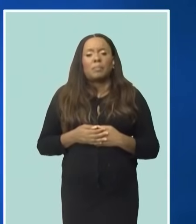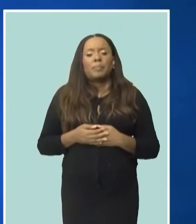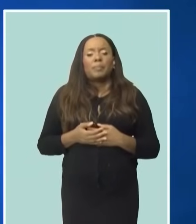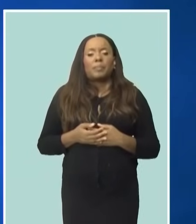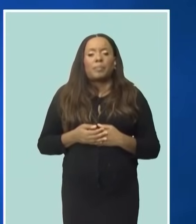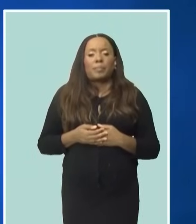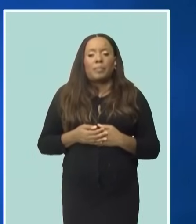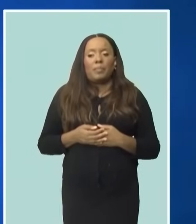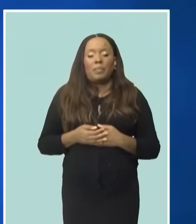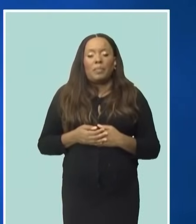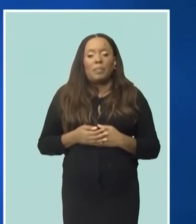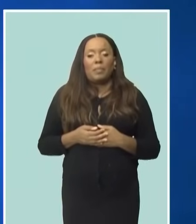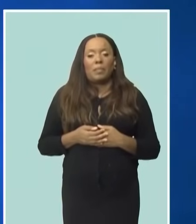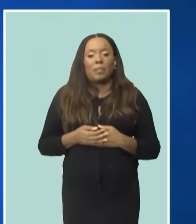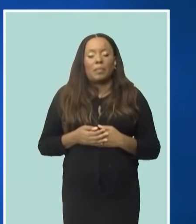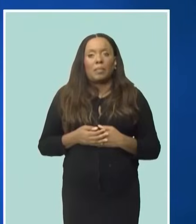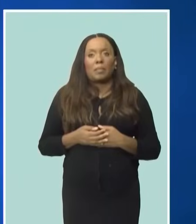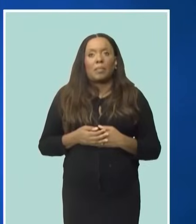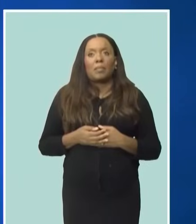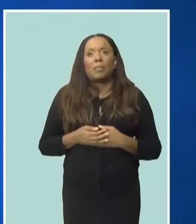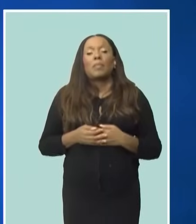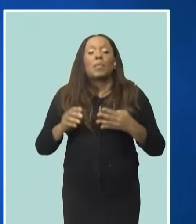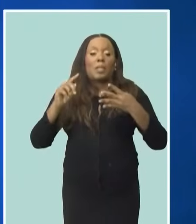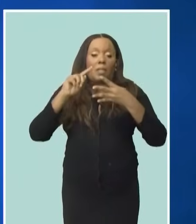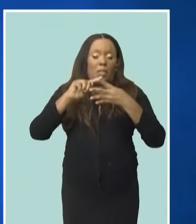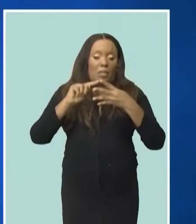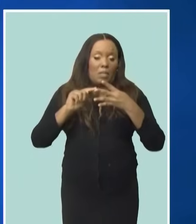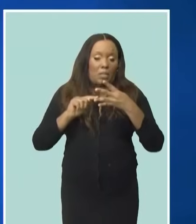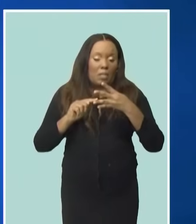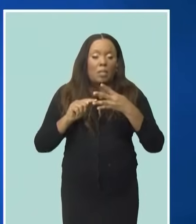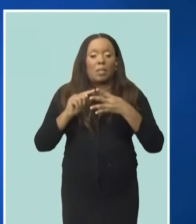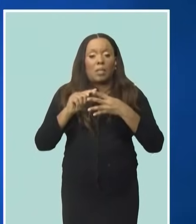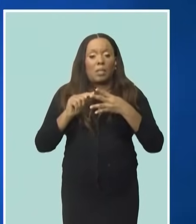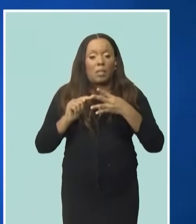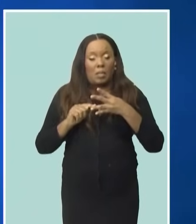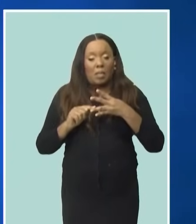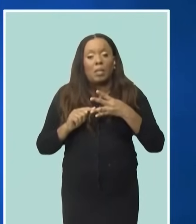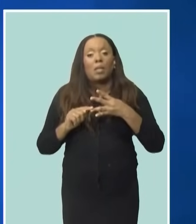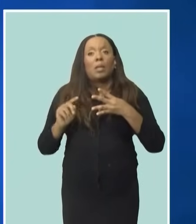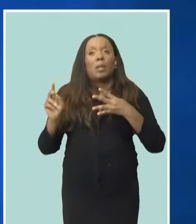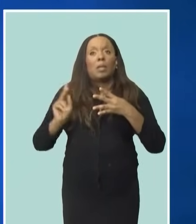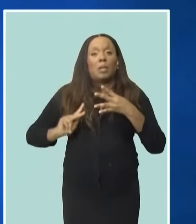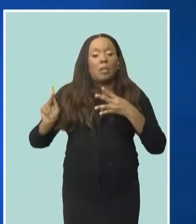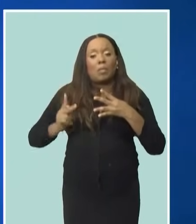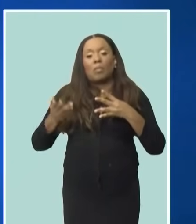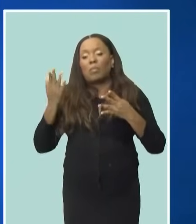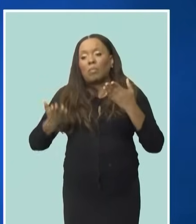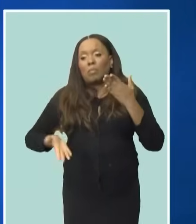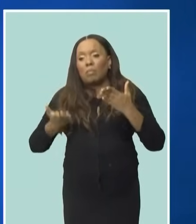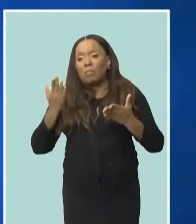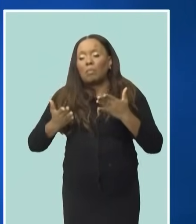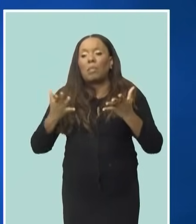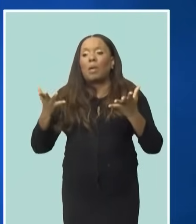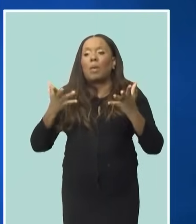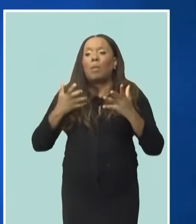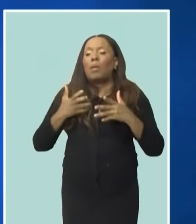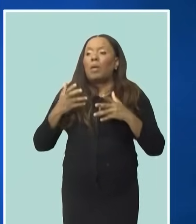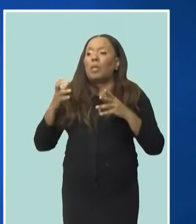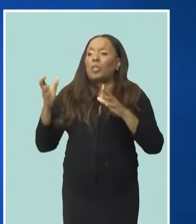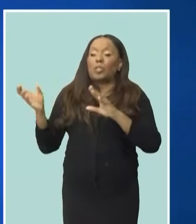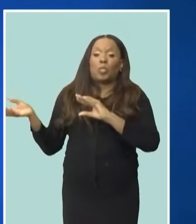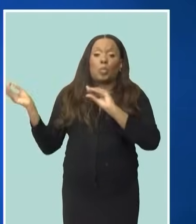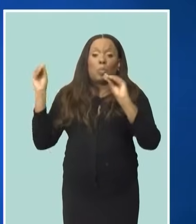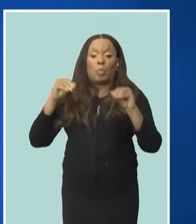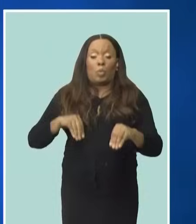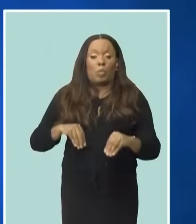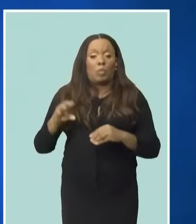Yes, some Vincentians, Belizeans, and Dominicans may very well use the new regime to come to Barbados, and we should be happy. We